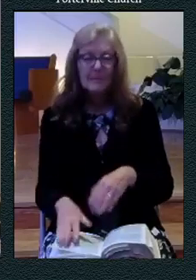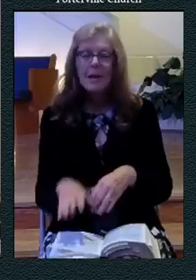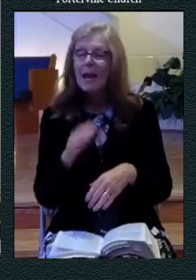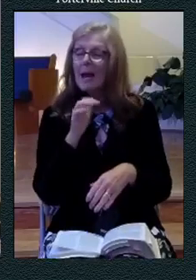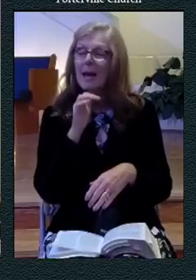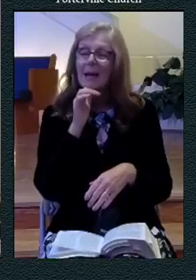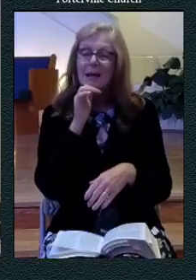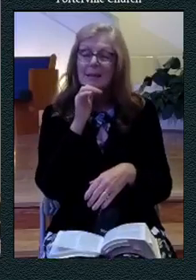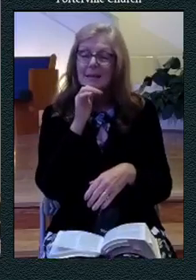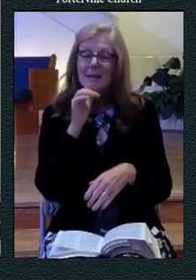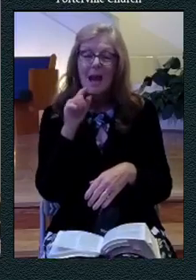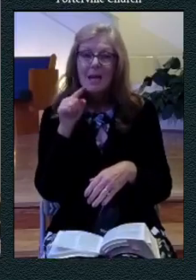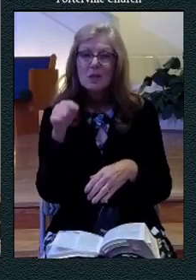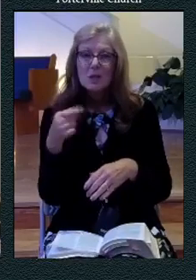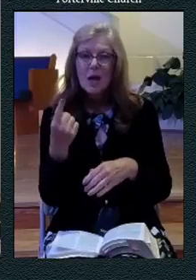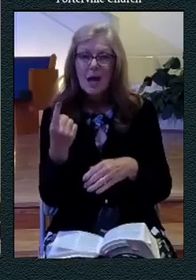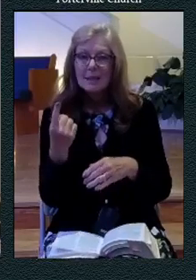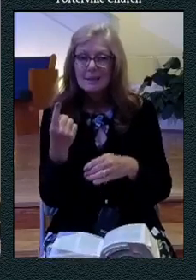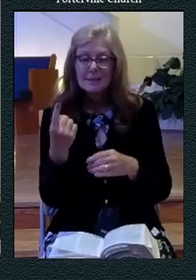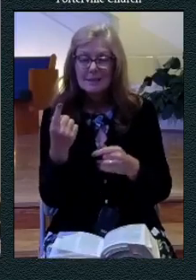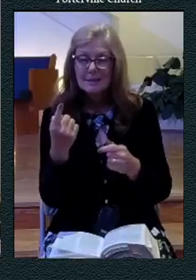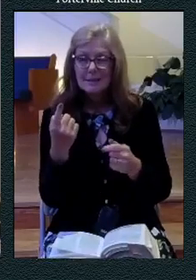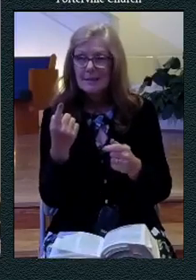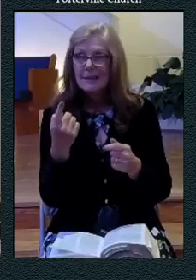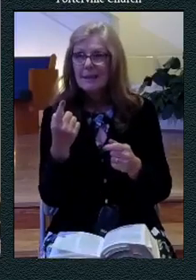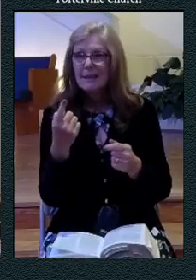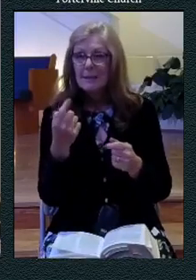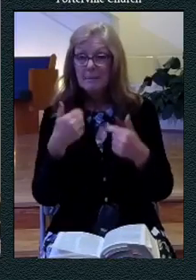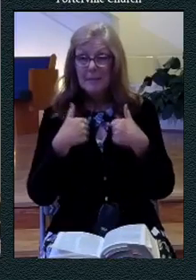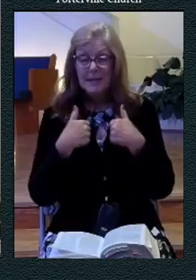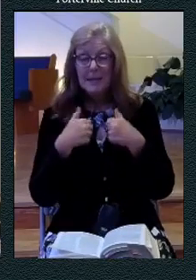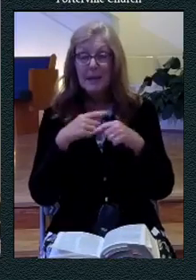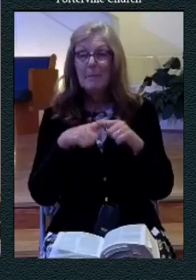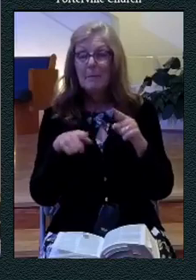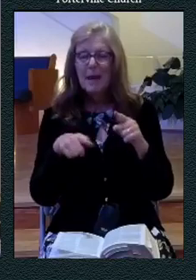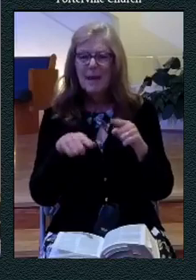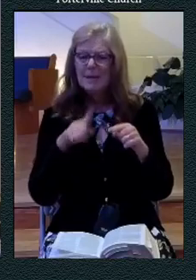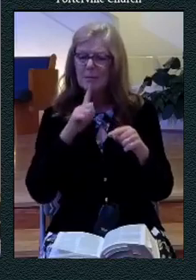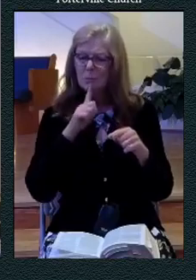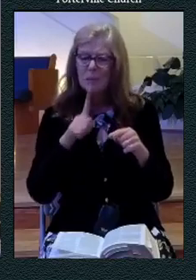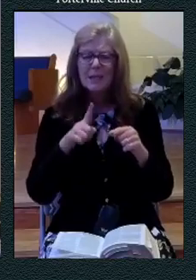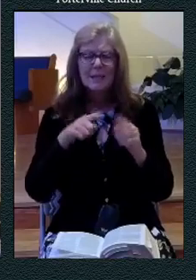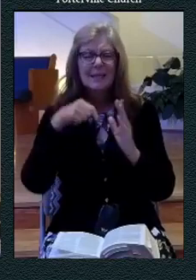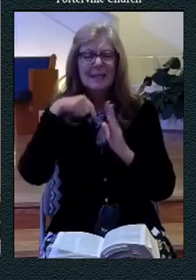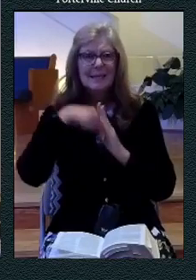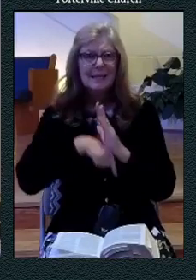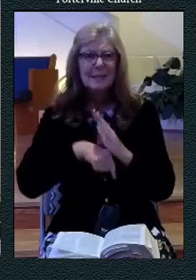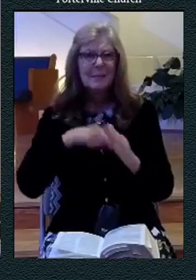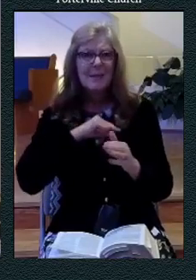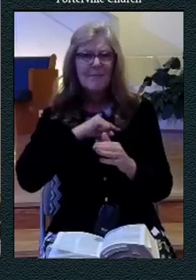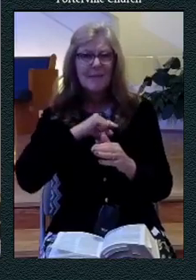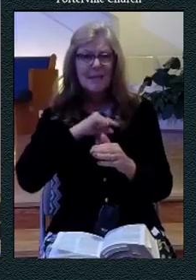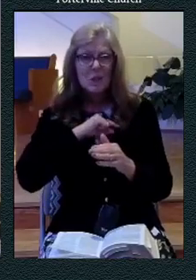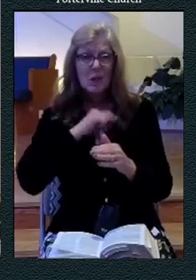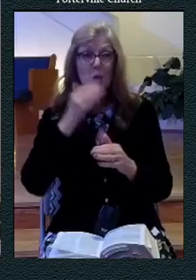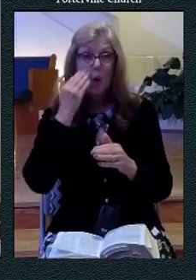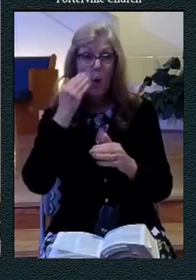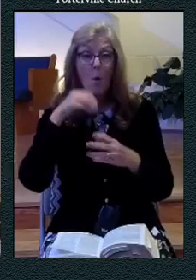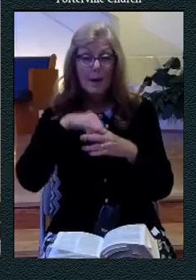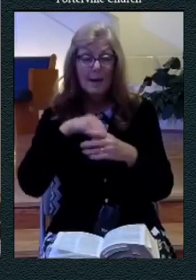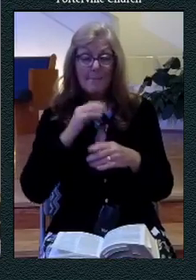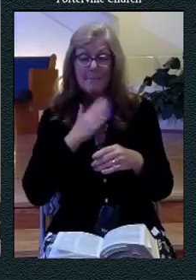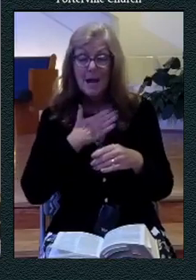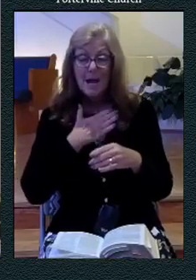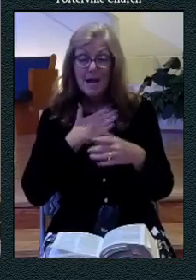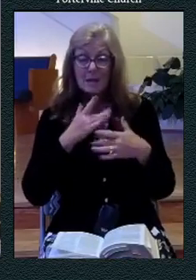pious platitude that we deserve judgment, but a deeply held conviction. We know it in the depths of our soul. We have been